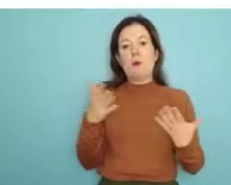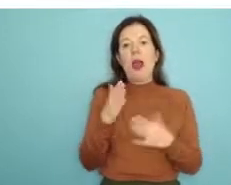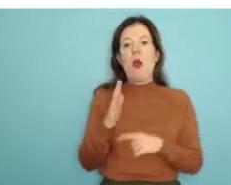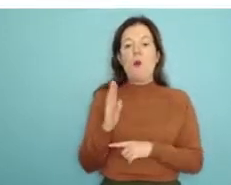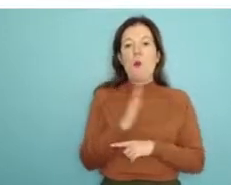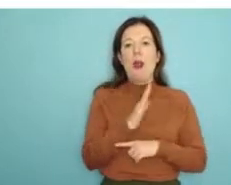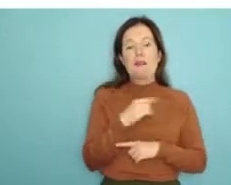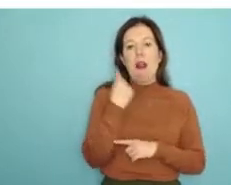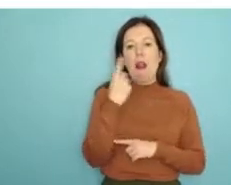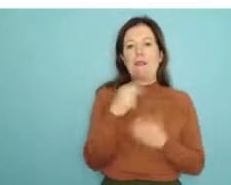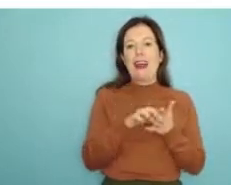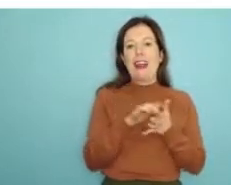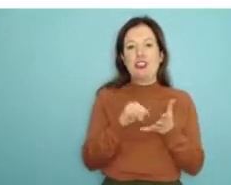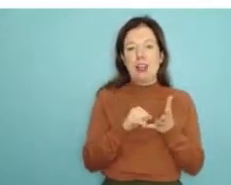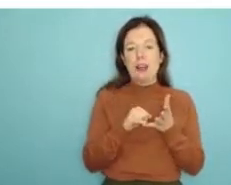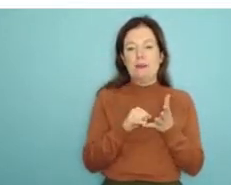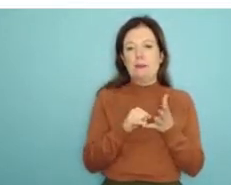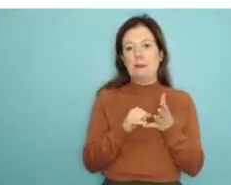NHS Trust.